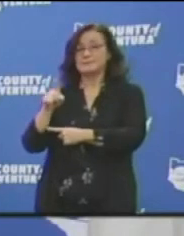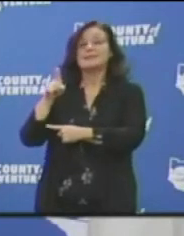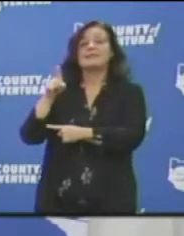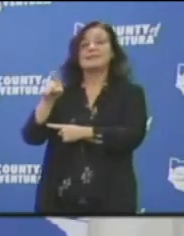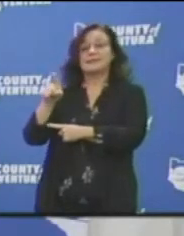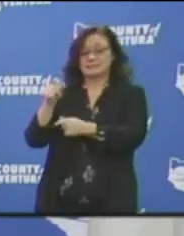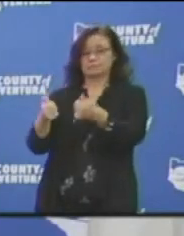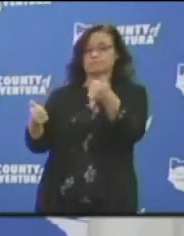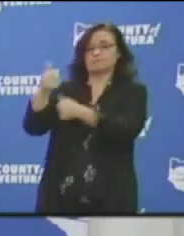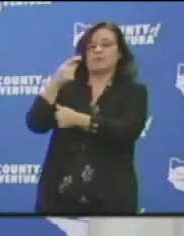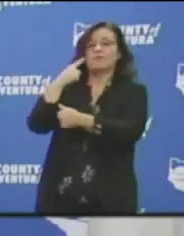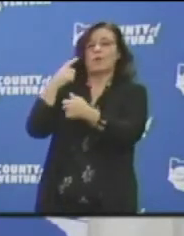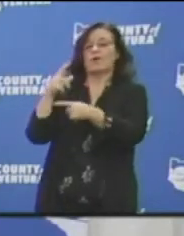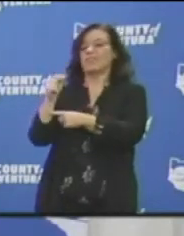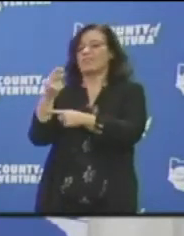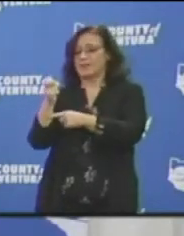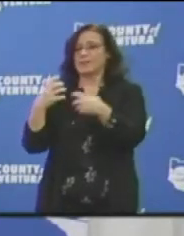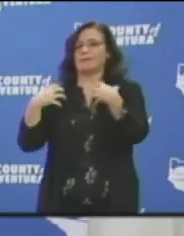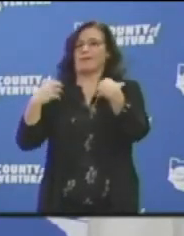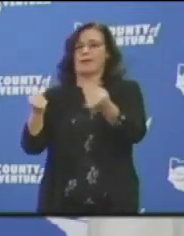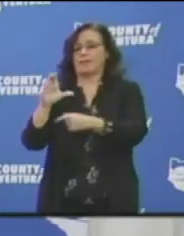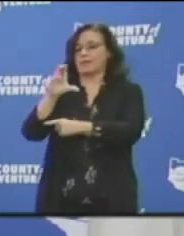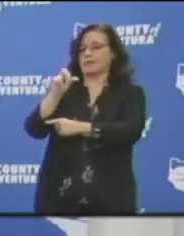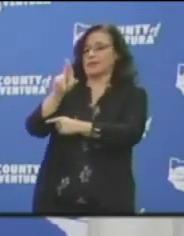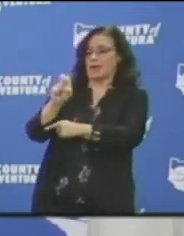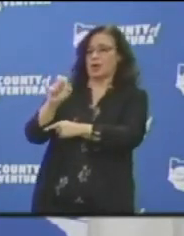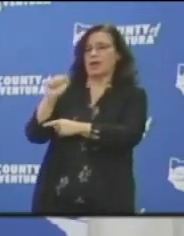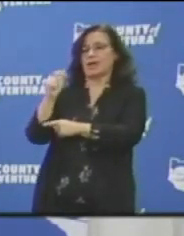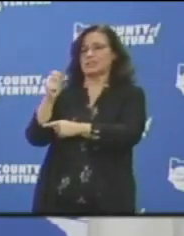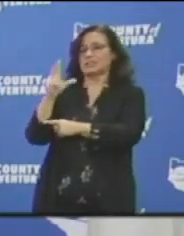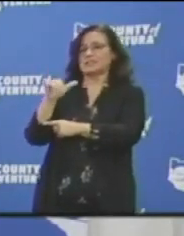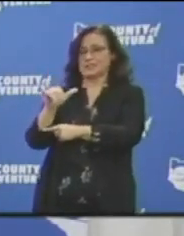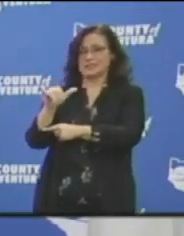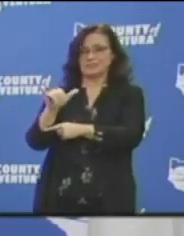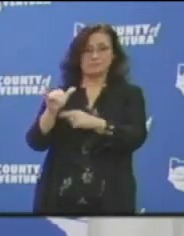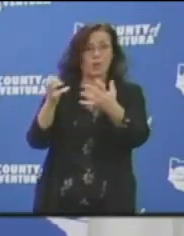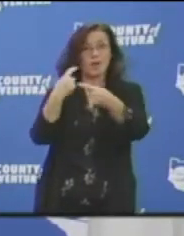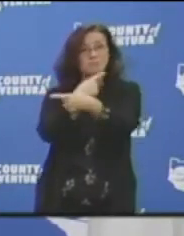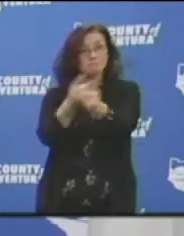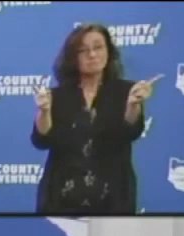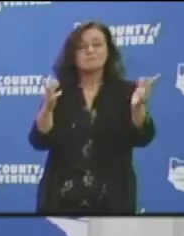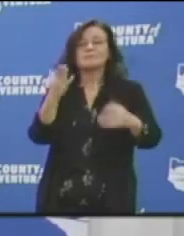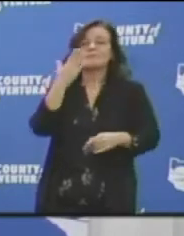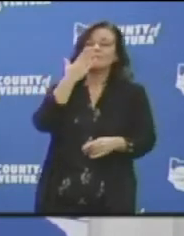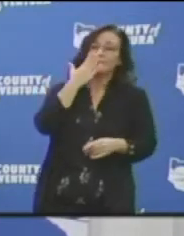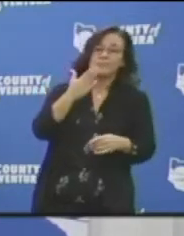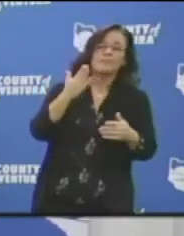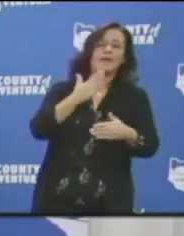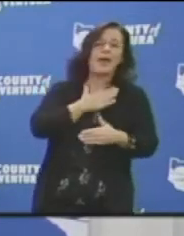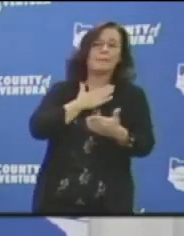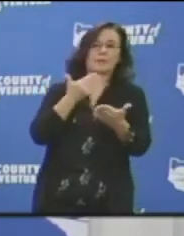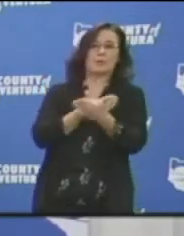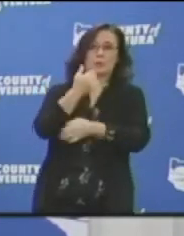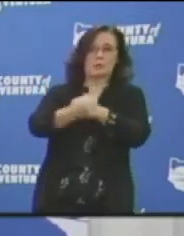Agency. Wishing you all a happy new year. Thank you very much.